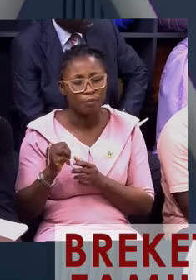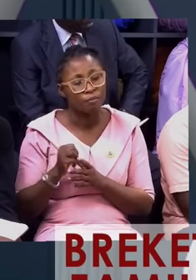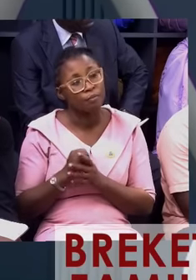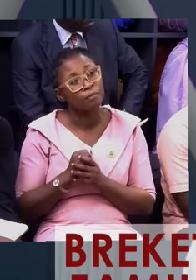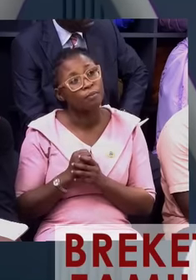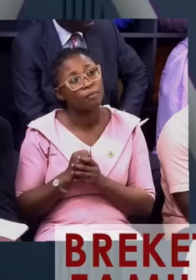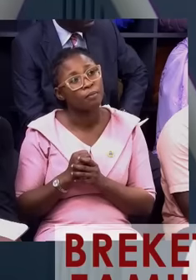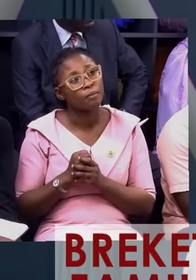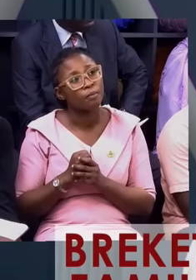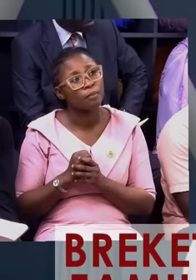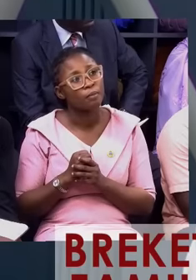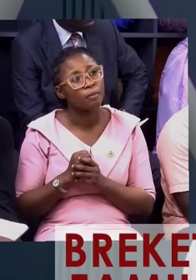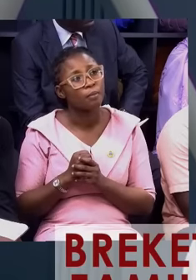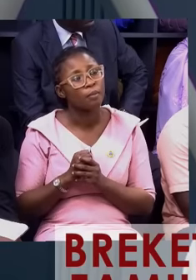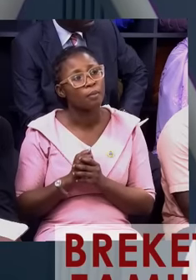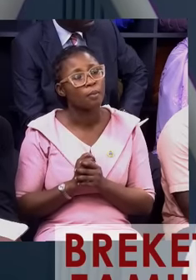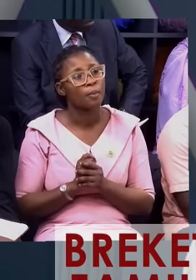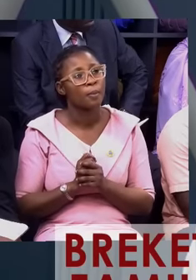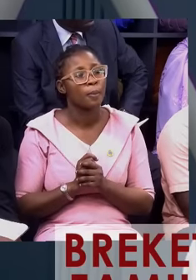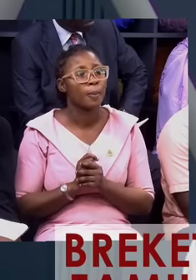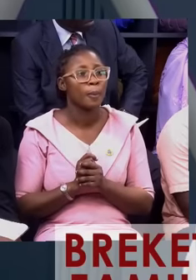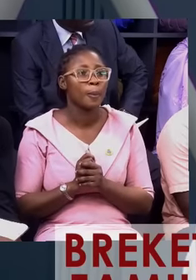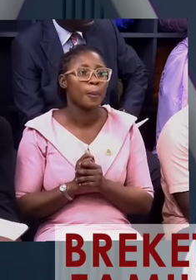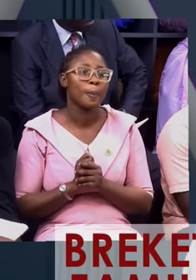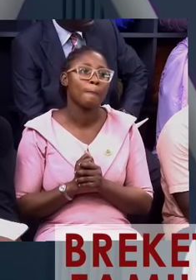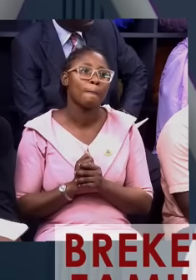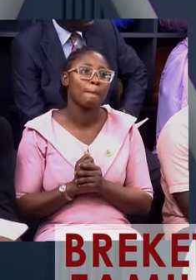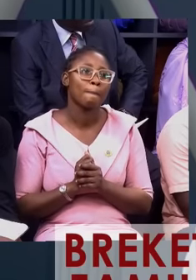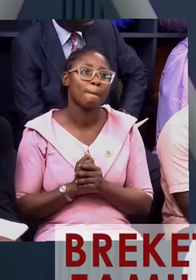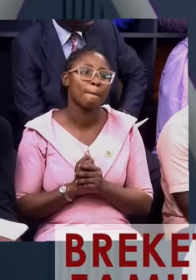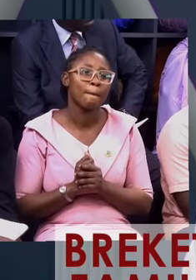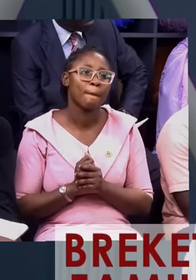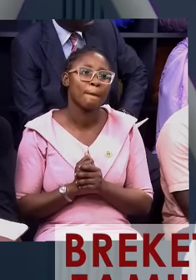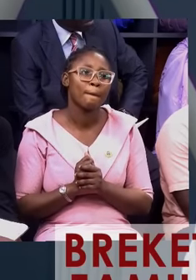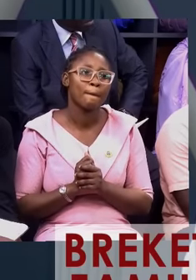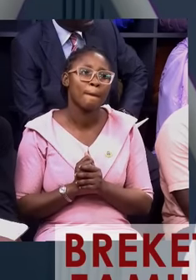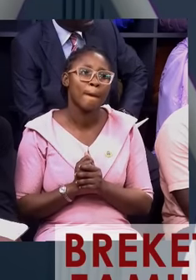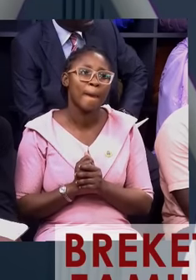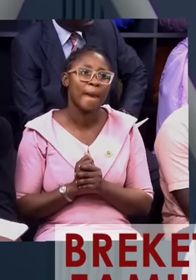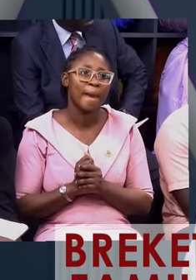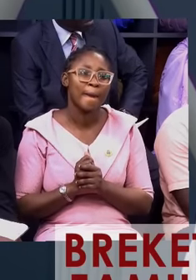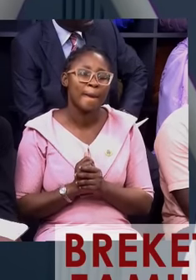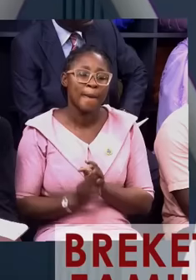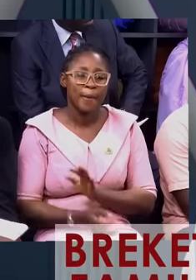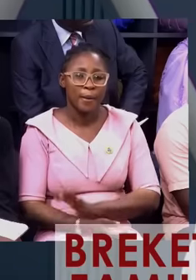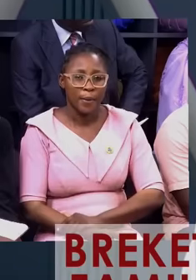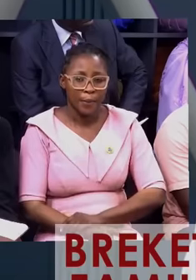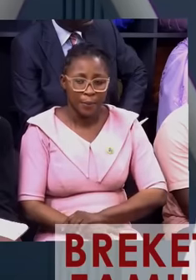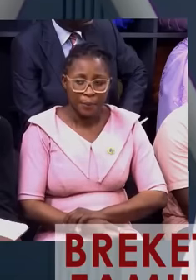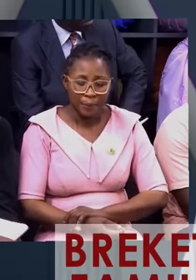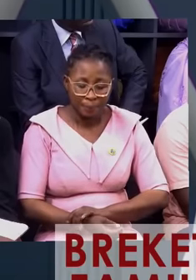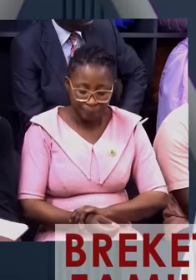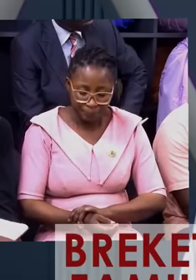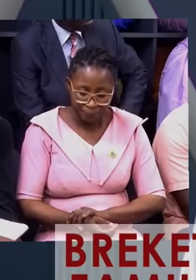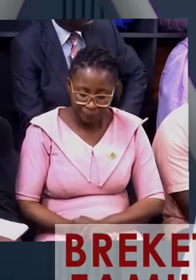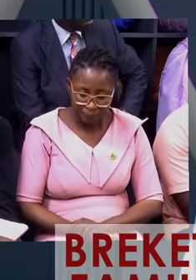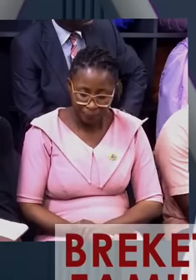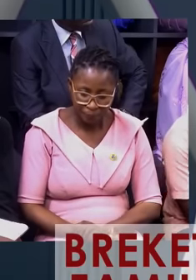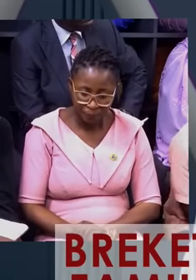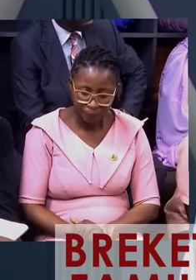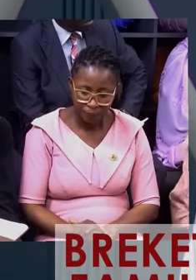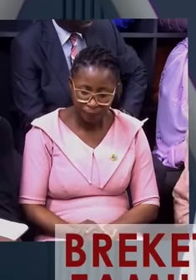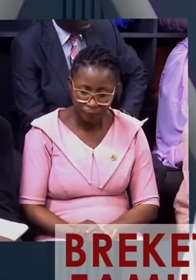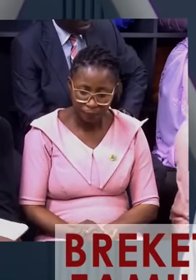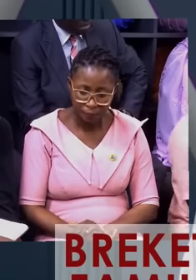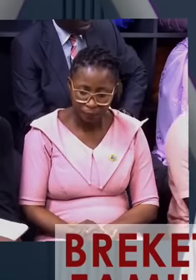family young man that di in and his and family member we are here